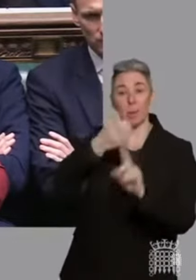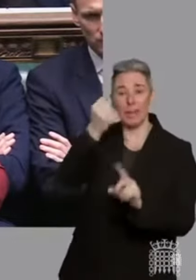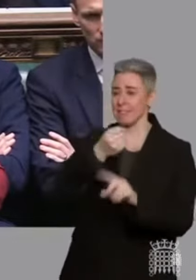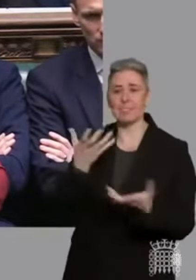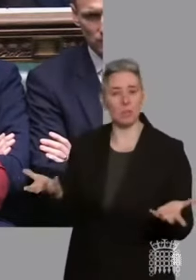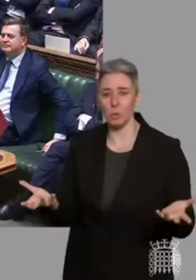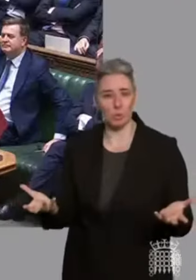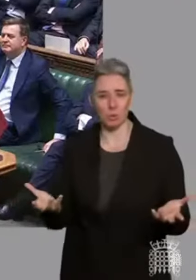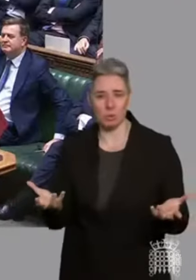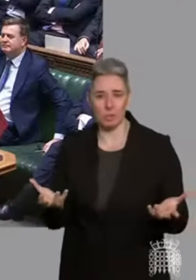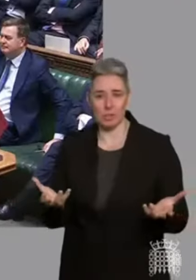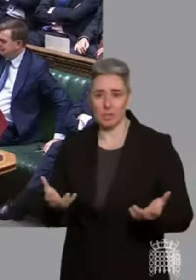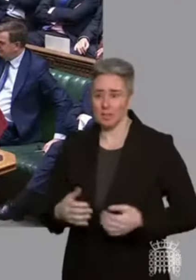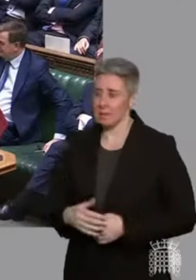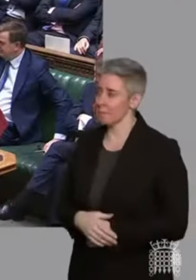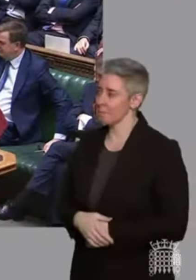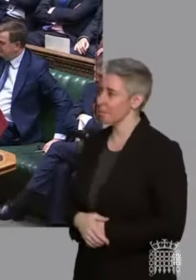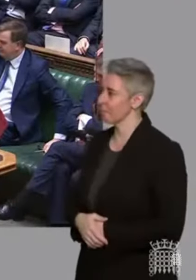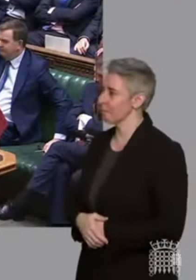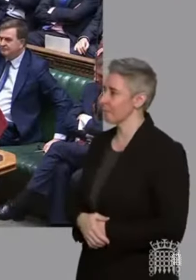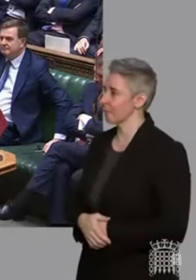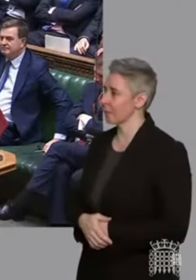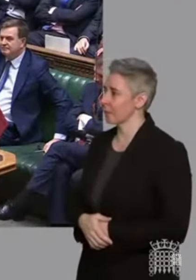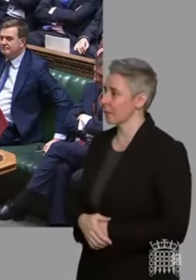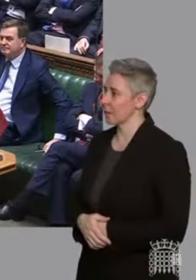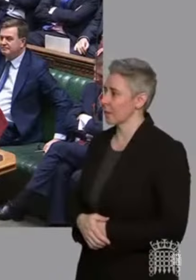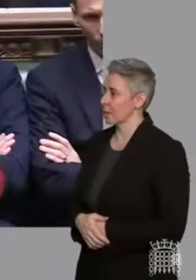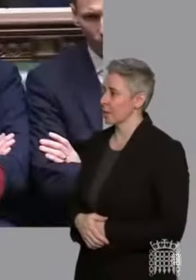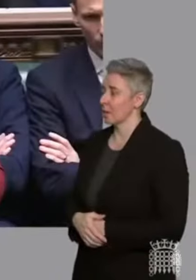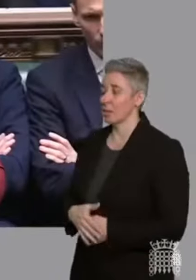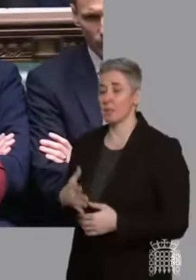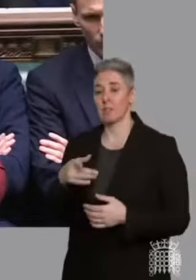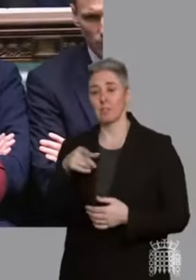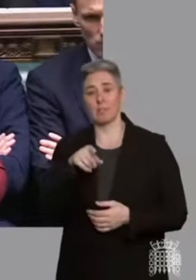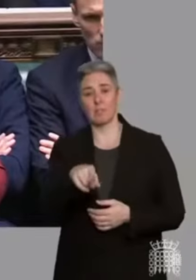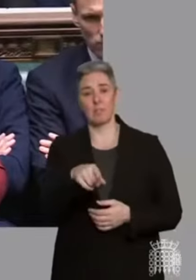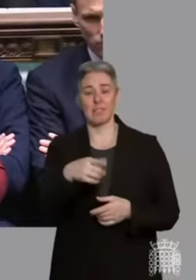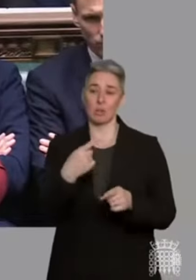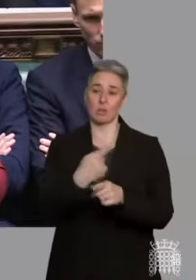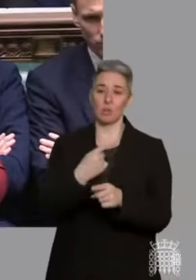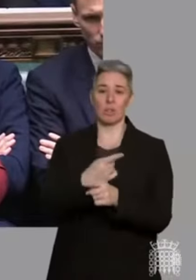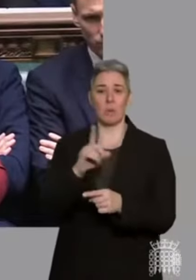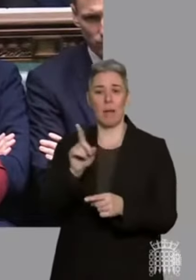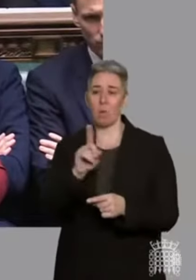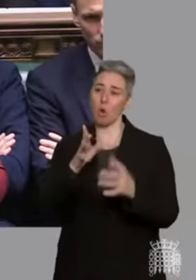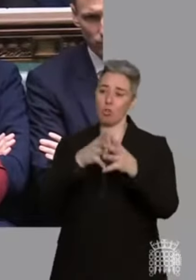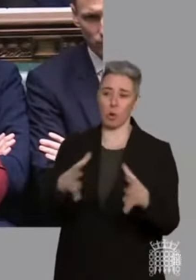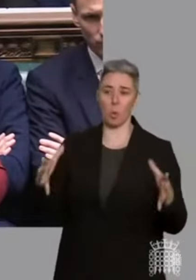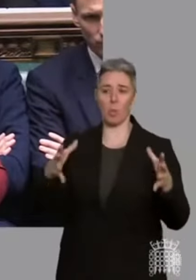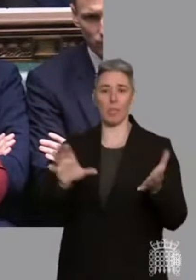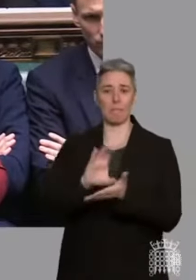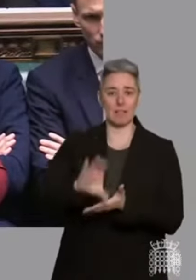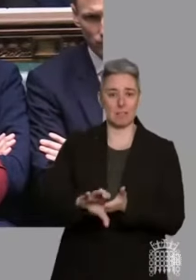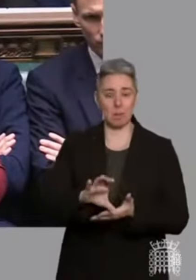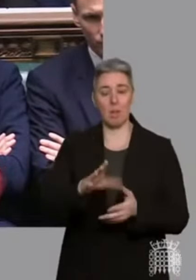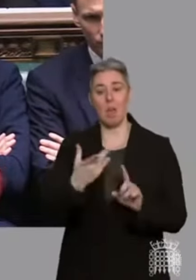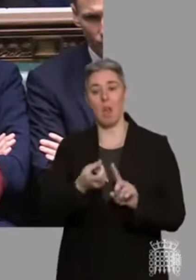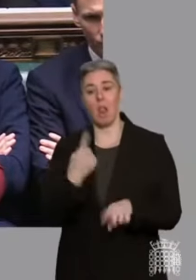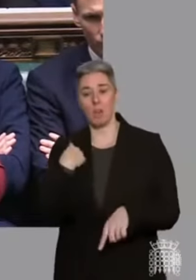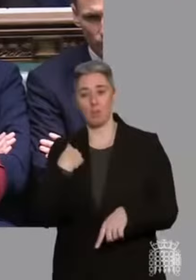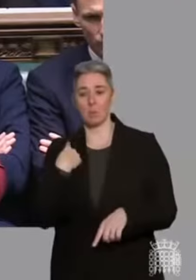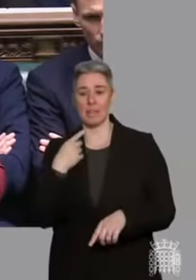He's talking about bringing growth and investment. Last week, He lost a